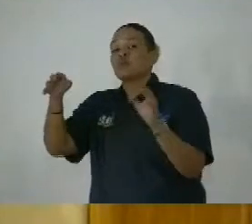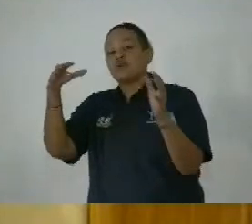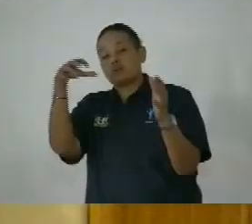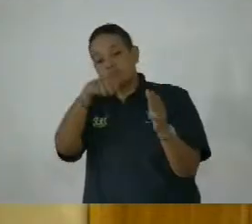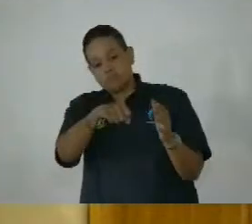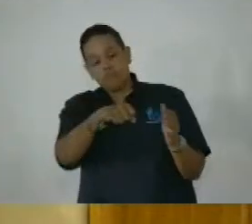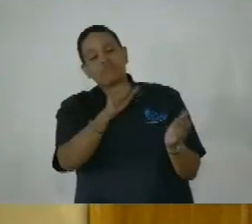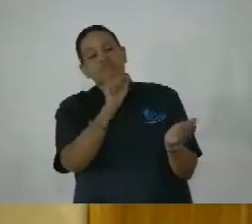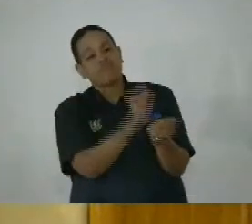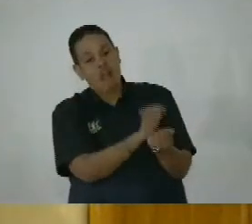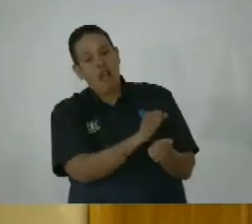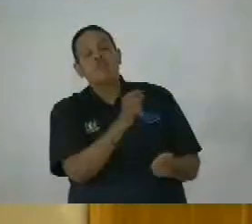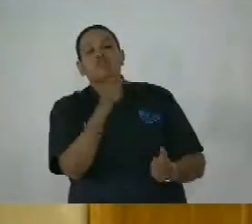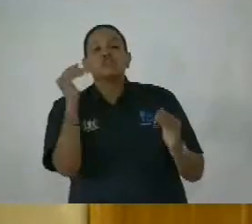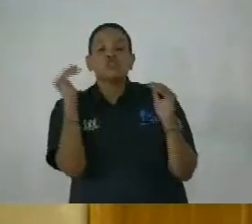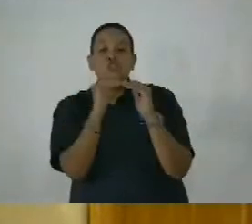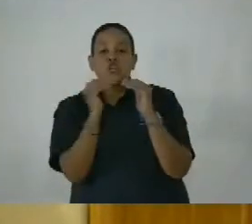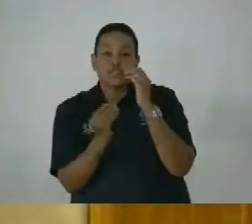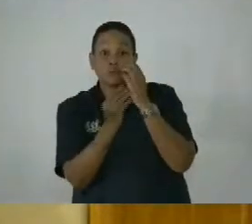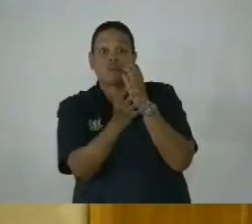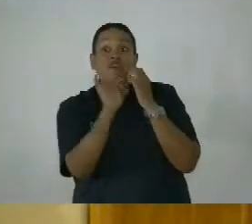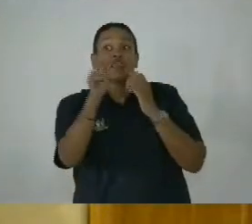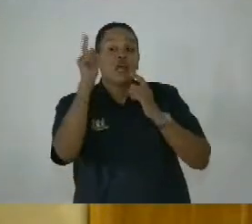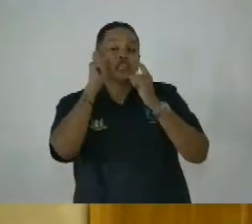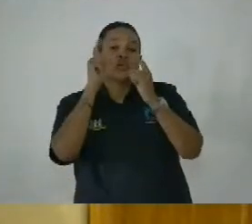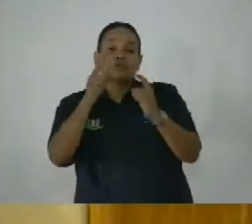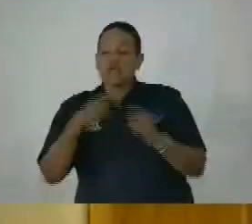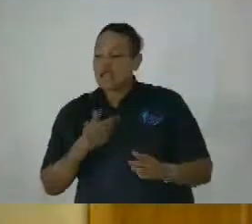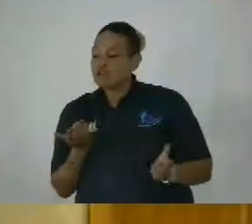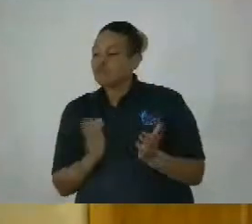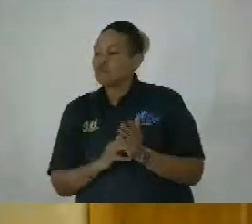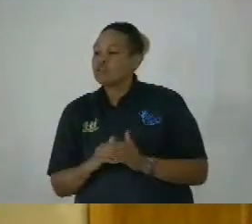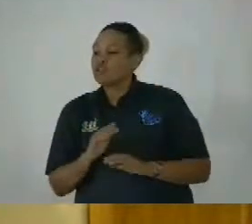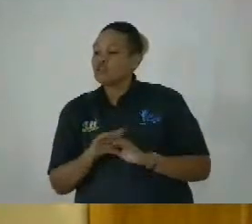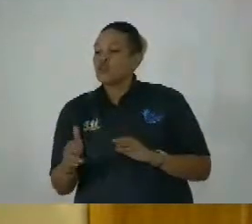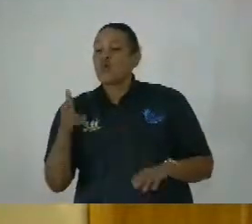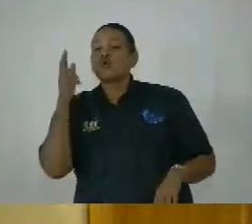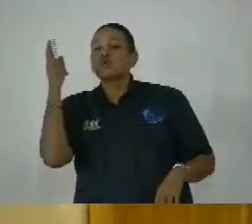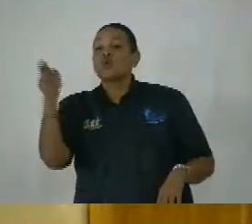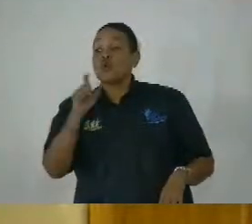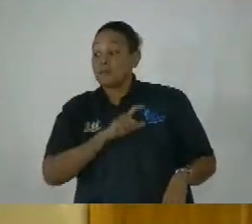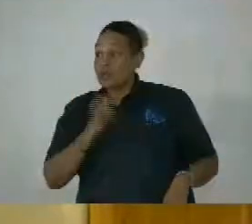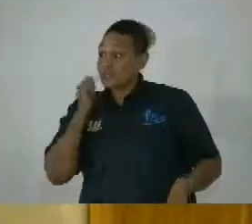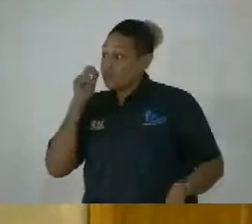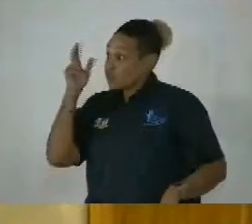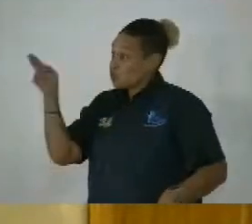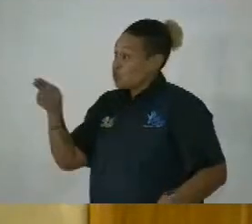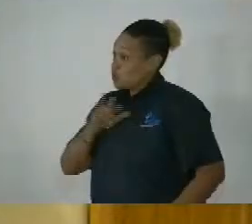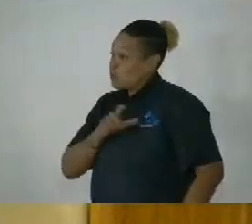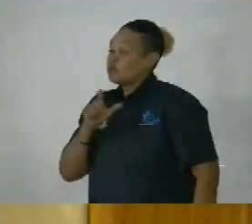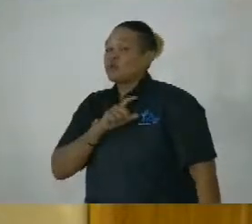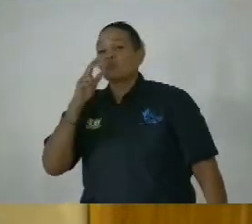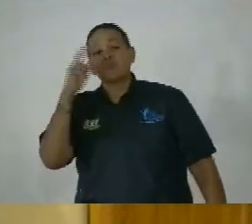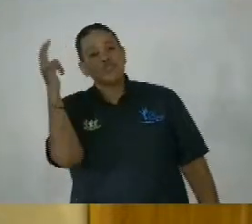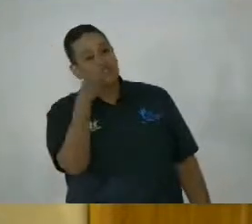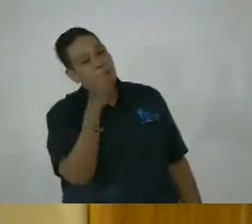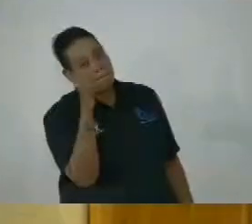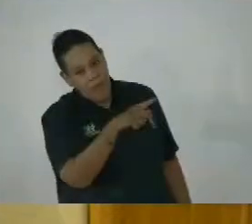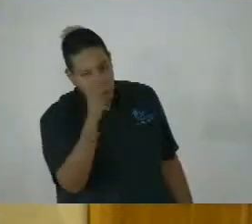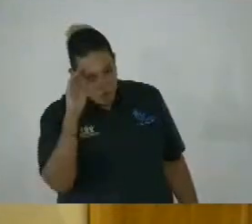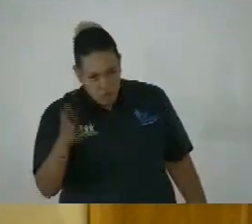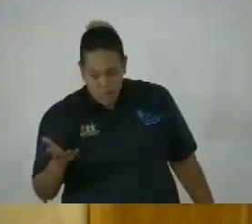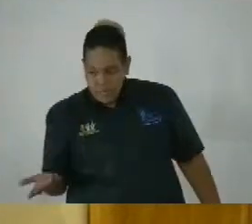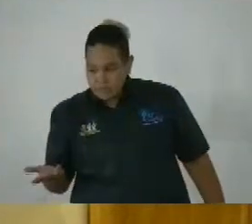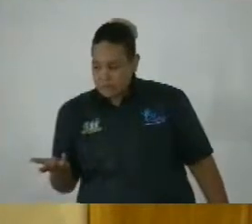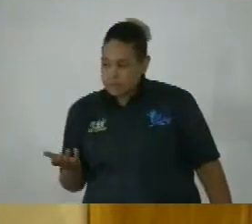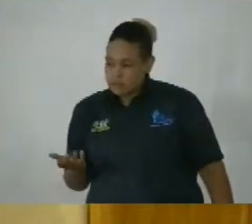deliver justice. That is our objective, and I will repeat, don't shoot at the police. If you shoot at the police, don't expect the police to take a shot